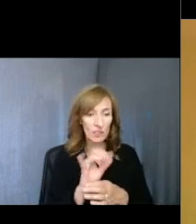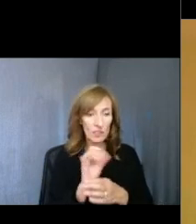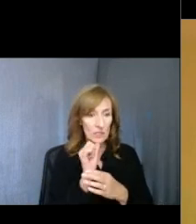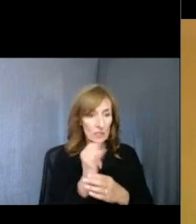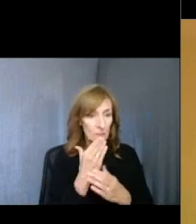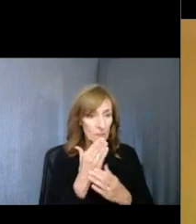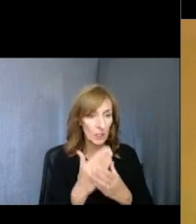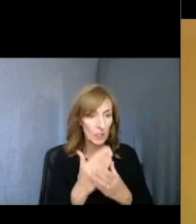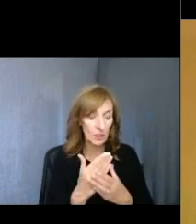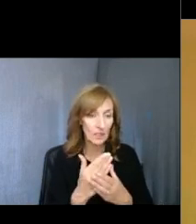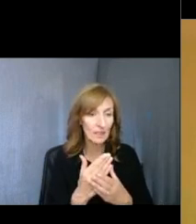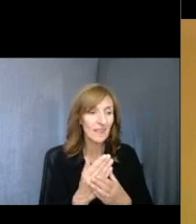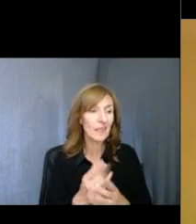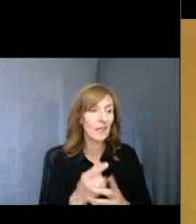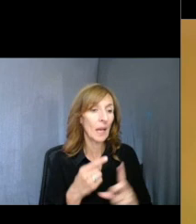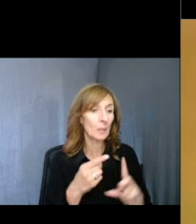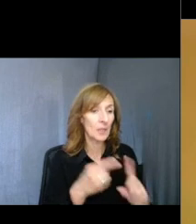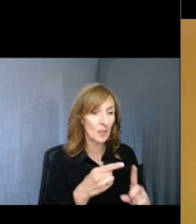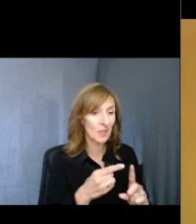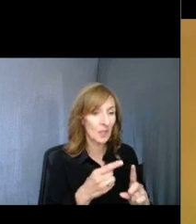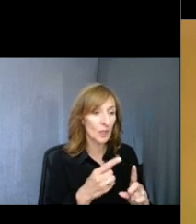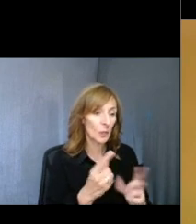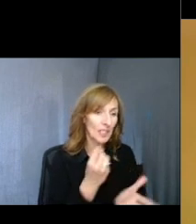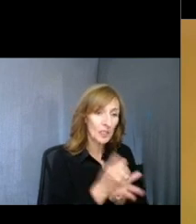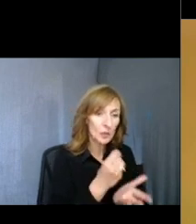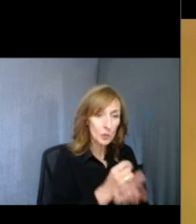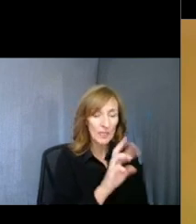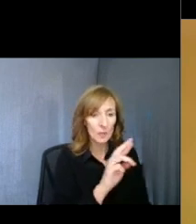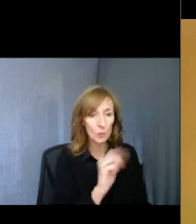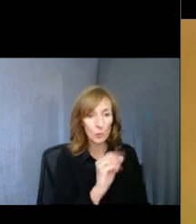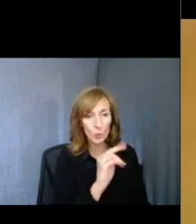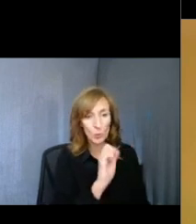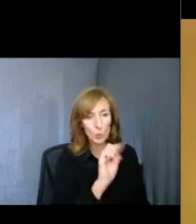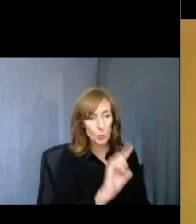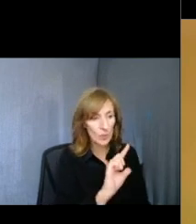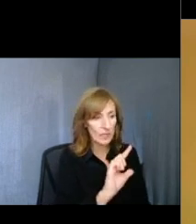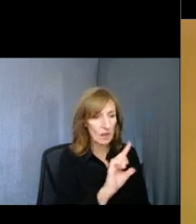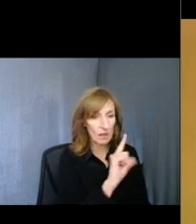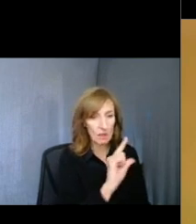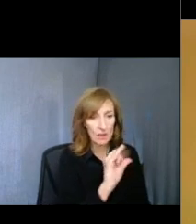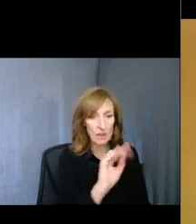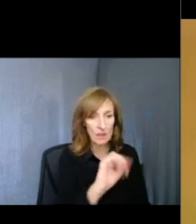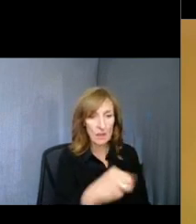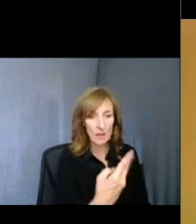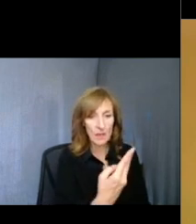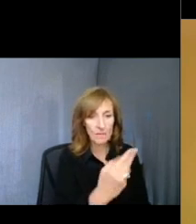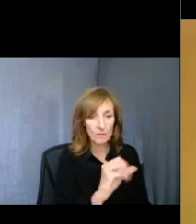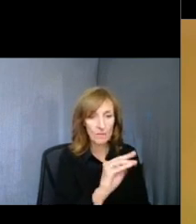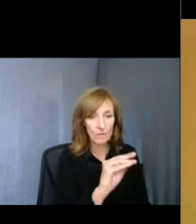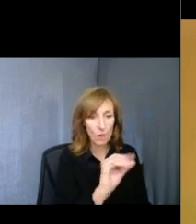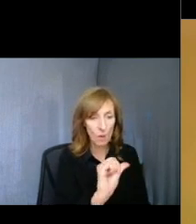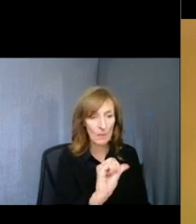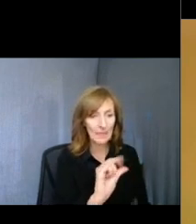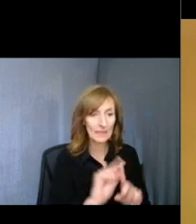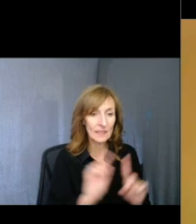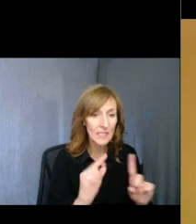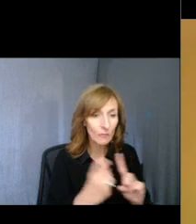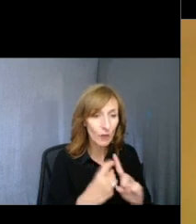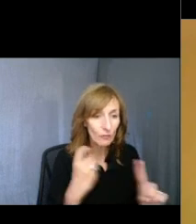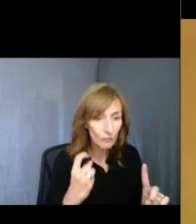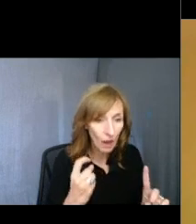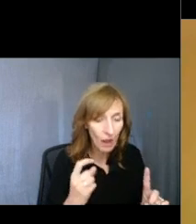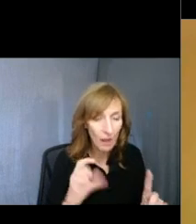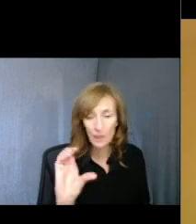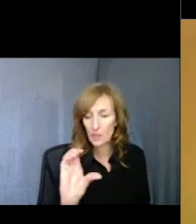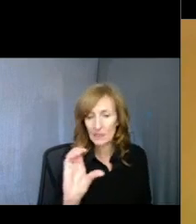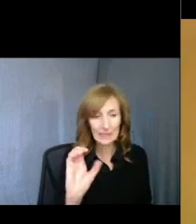renal lymphoma very differently than chronic kidney disease. And sometimes cats can have normal feeling kidneys and have some of these